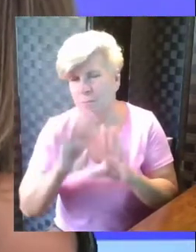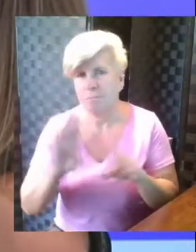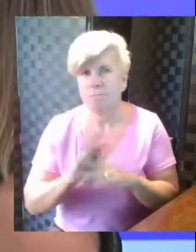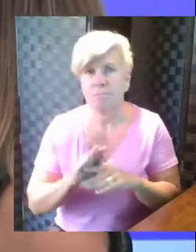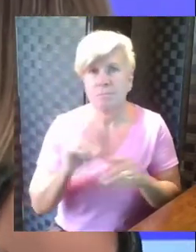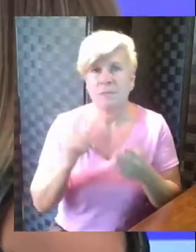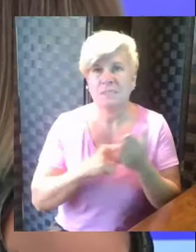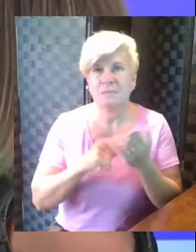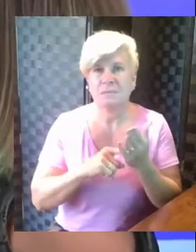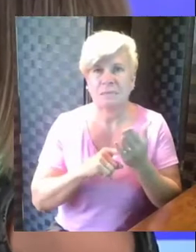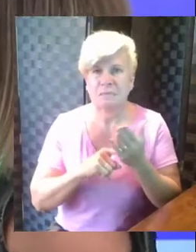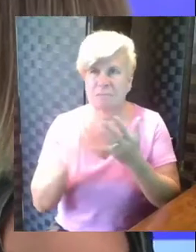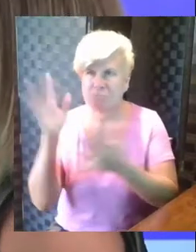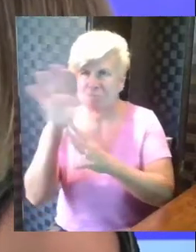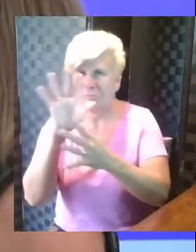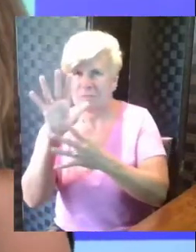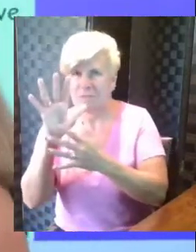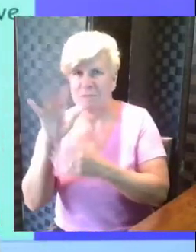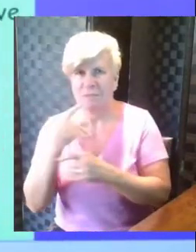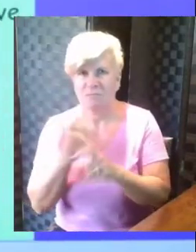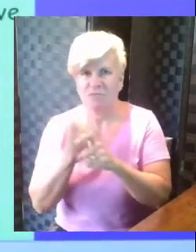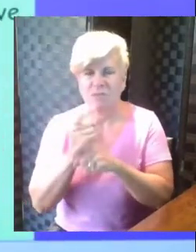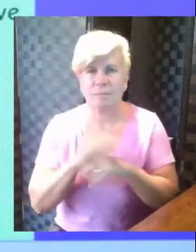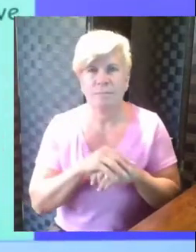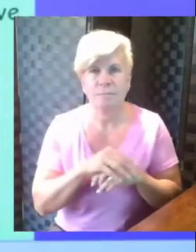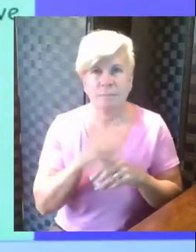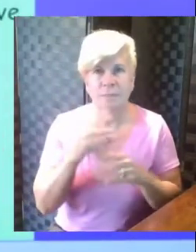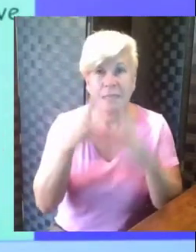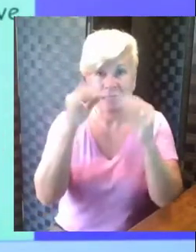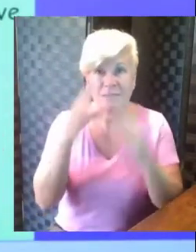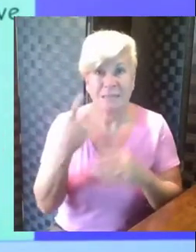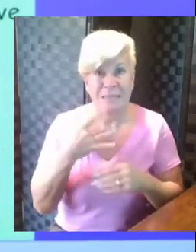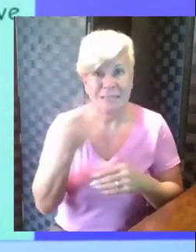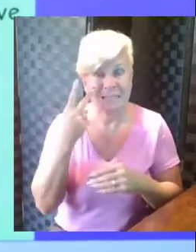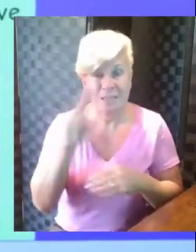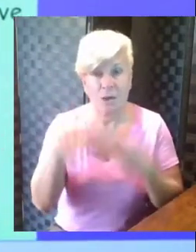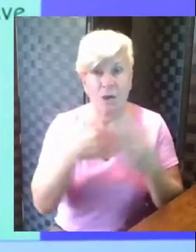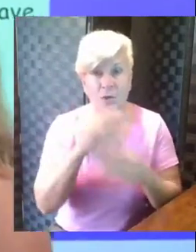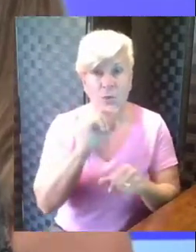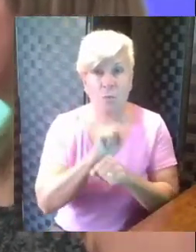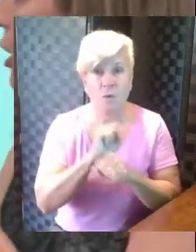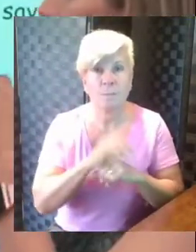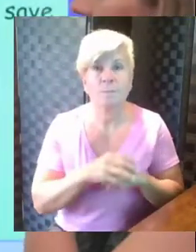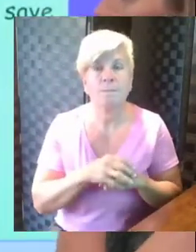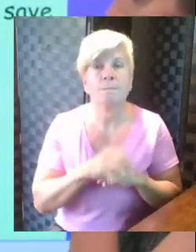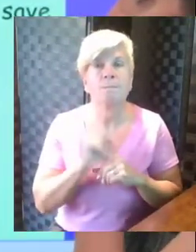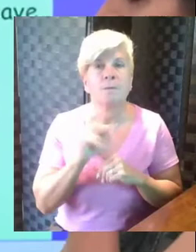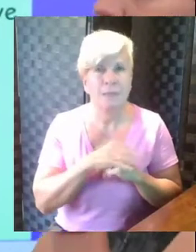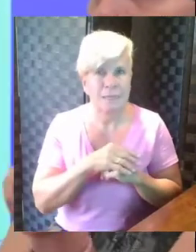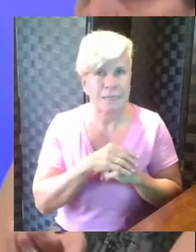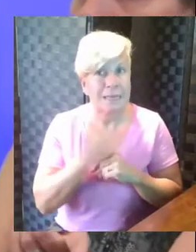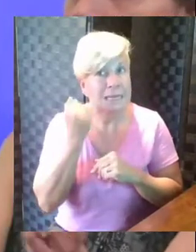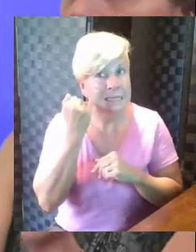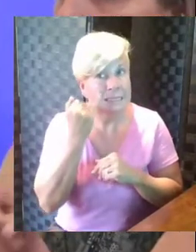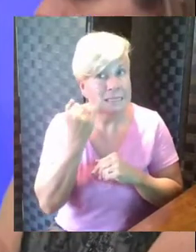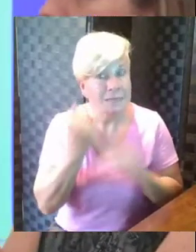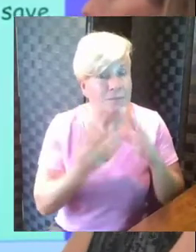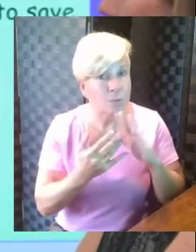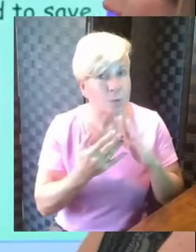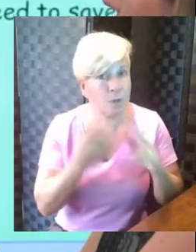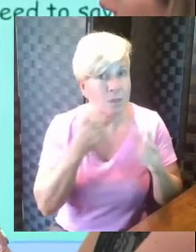because sometimes that gets a little tricky and teachers like to see all your work. All right, take a look here. It says, if the grill